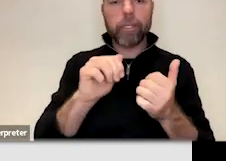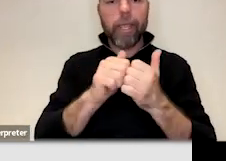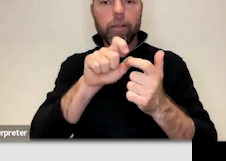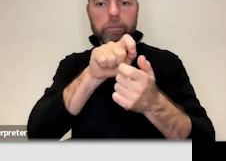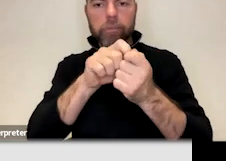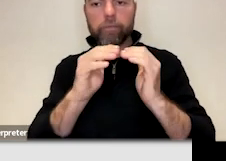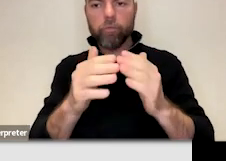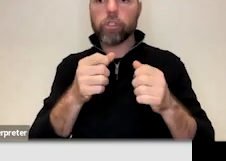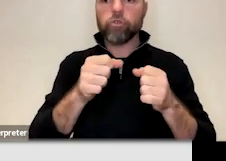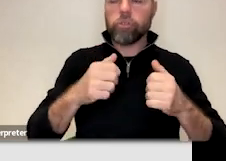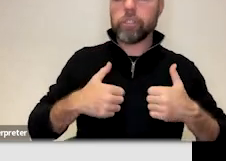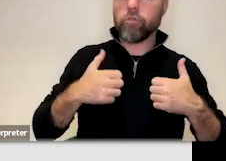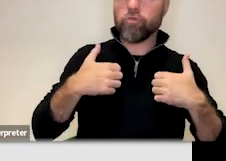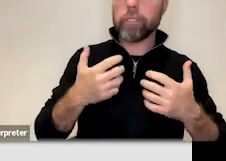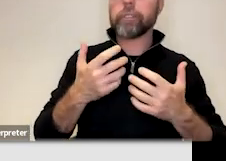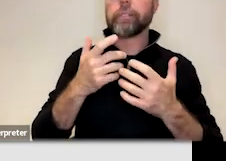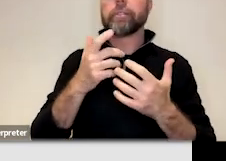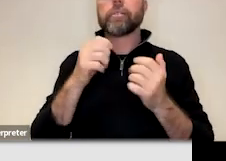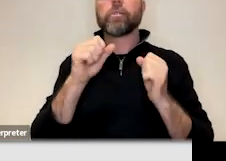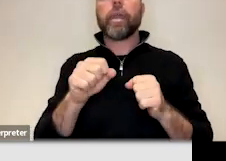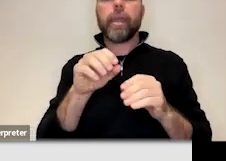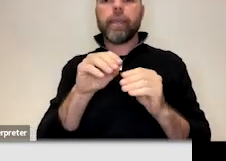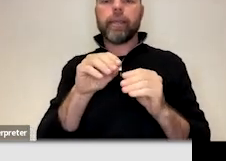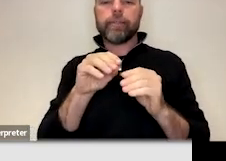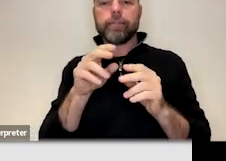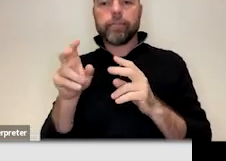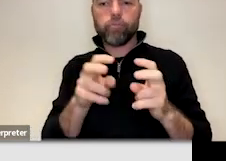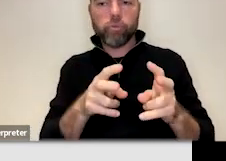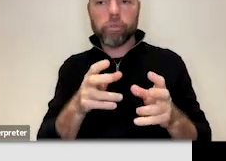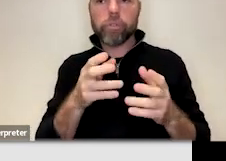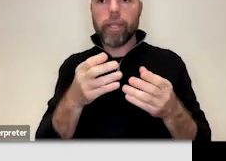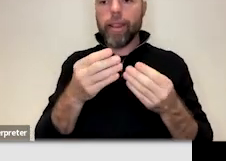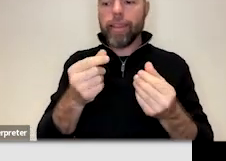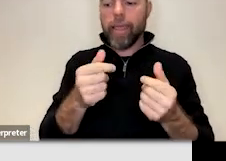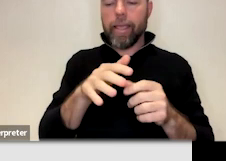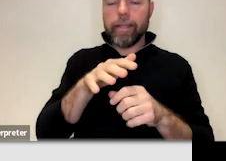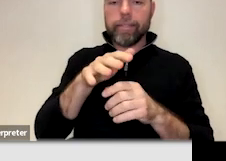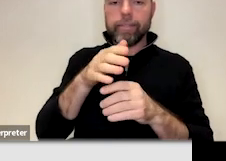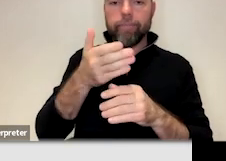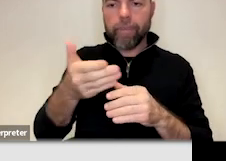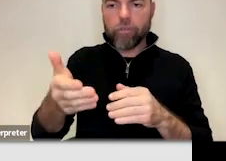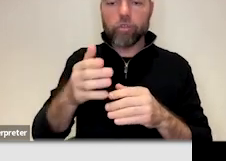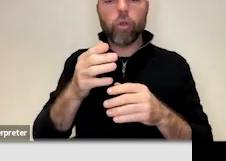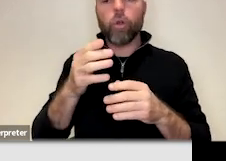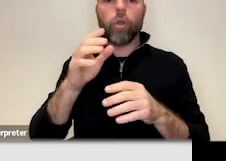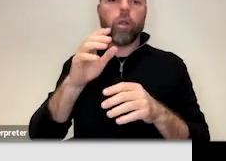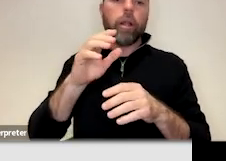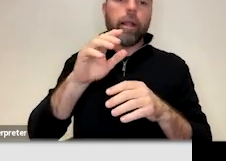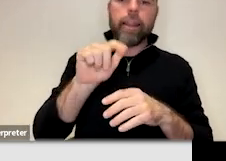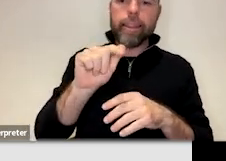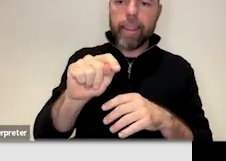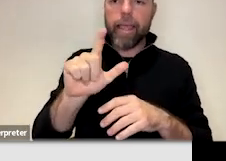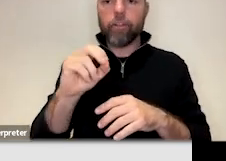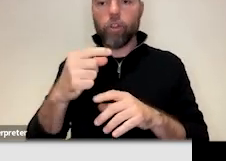community, a street address, you can input a land feature, a landmark, a latitude and